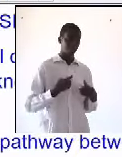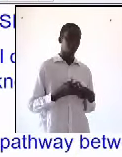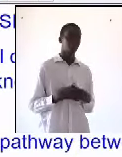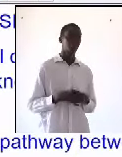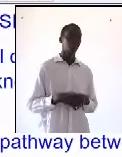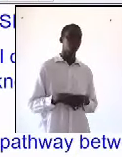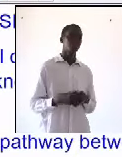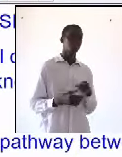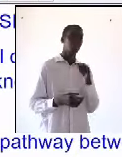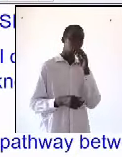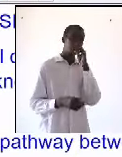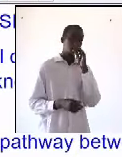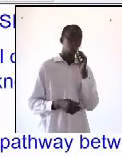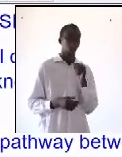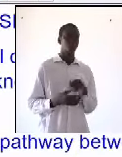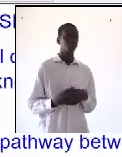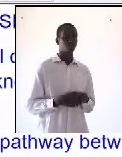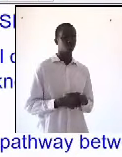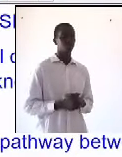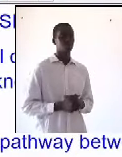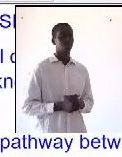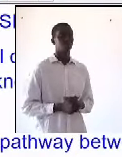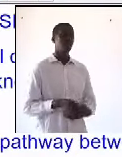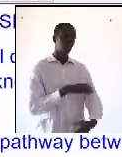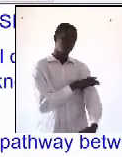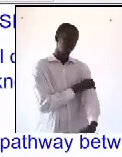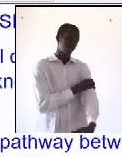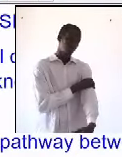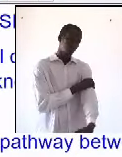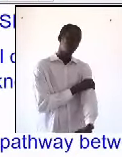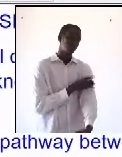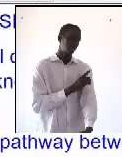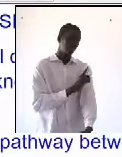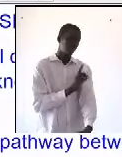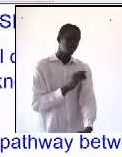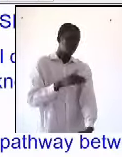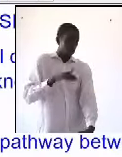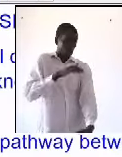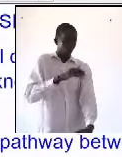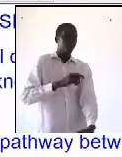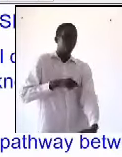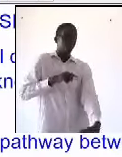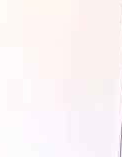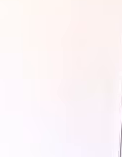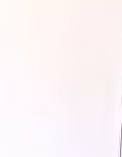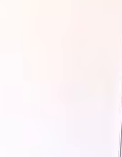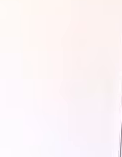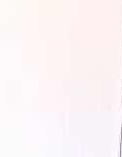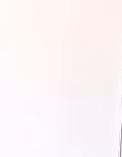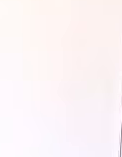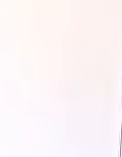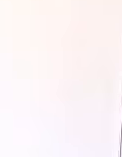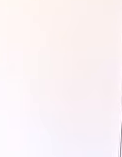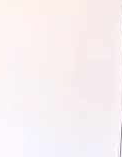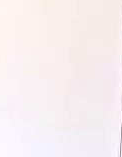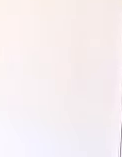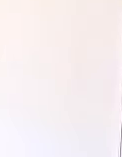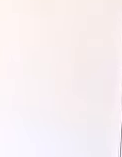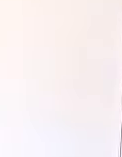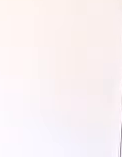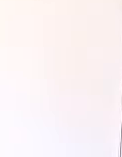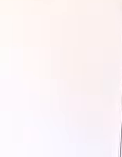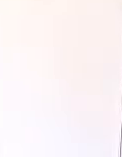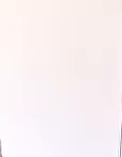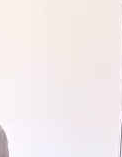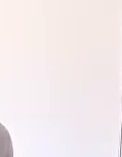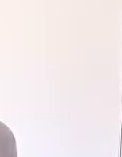moved and coming back to the heart. So that's what we're talking about, the diastole and the systole of the heart.